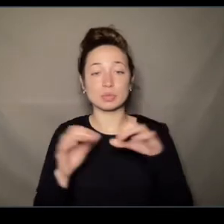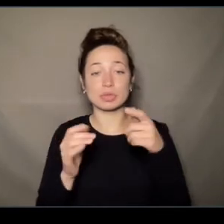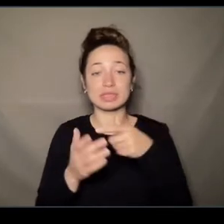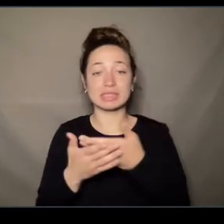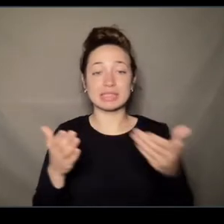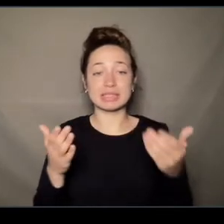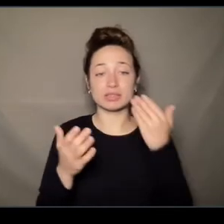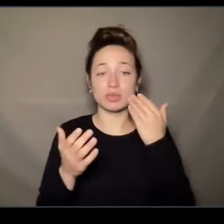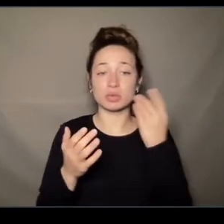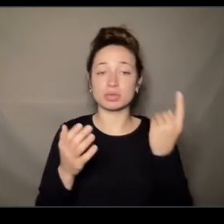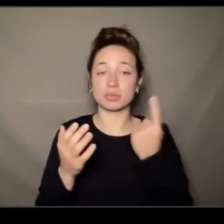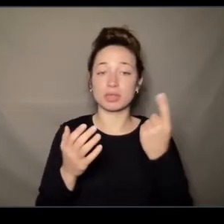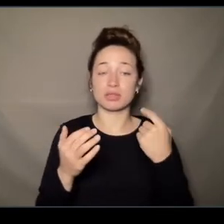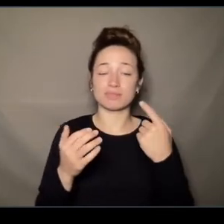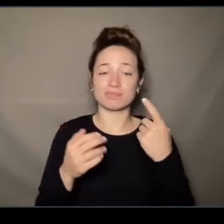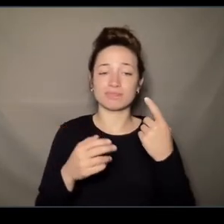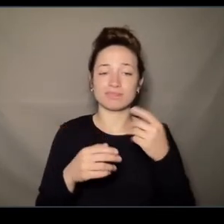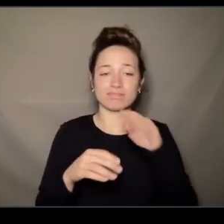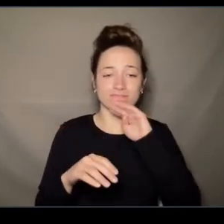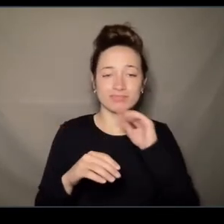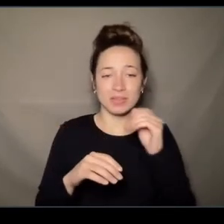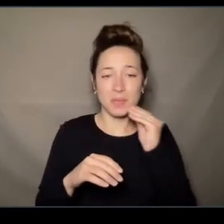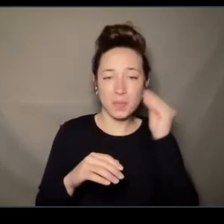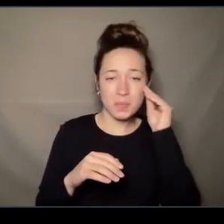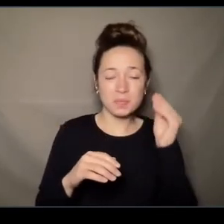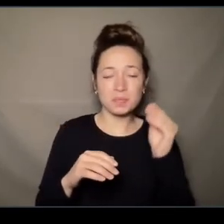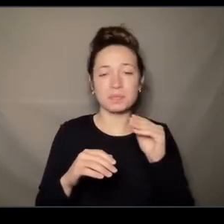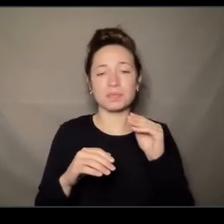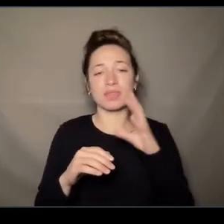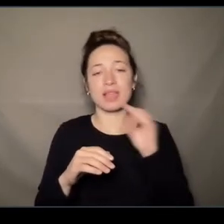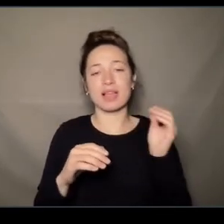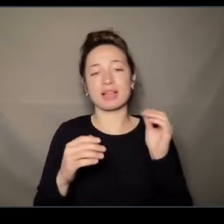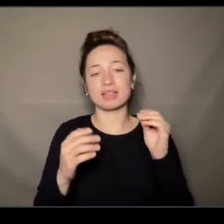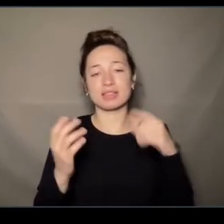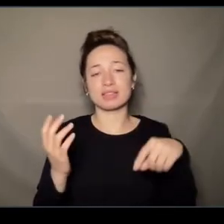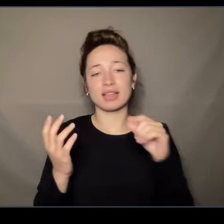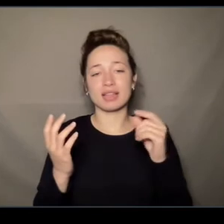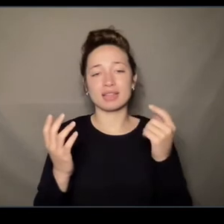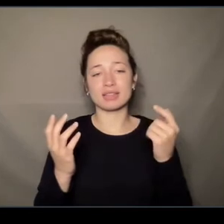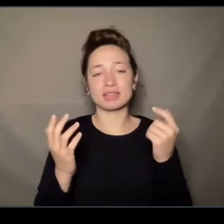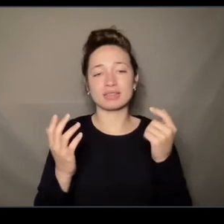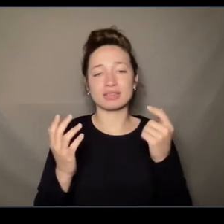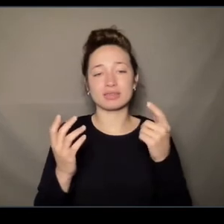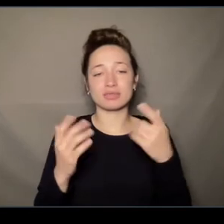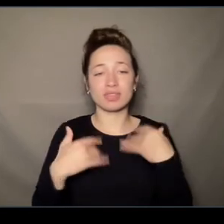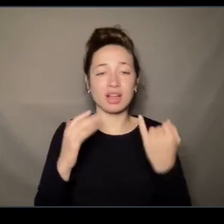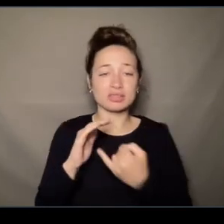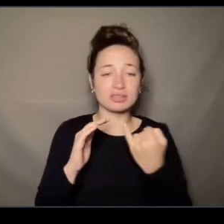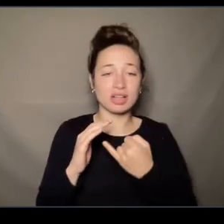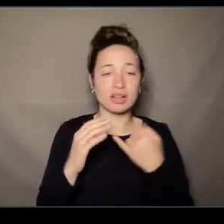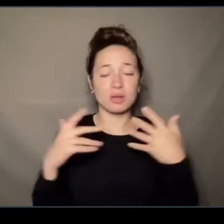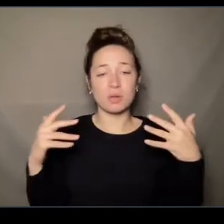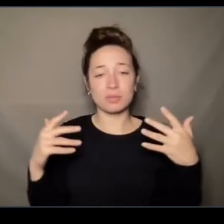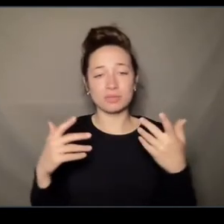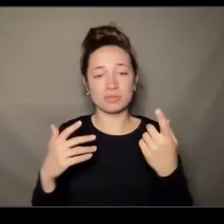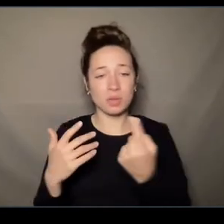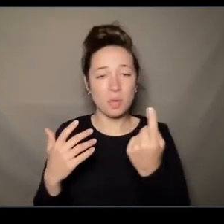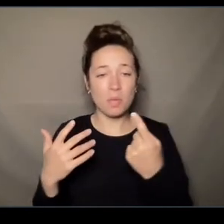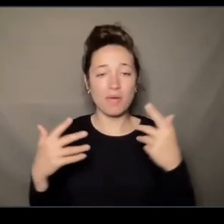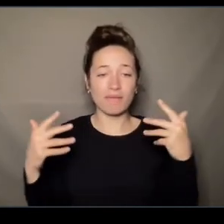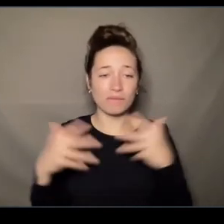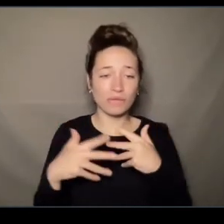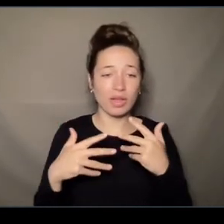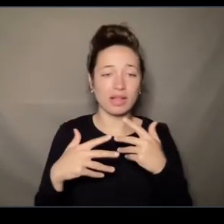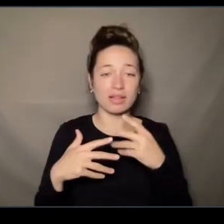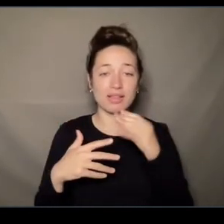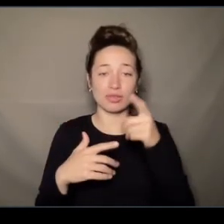doing those things, you know, if somebody is having difficulty at home and they just have felt isolated and alone and